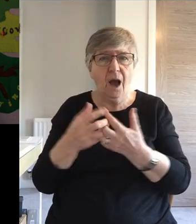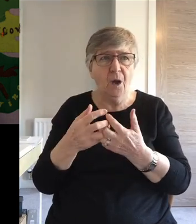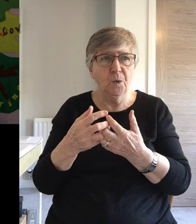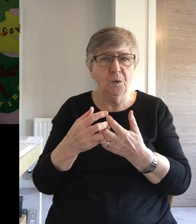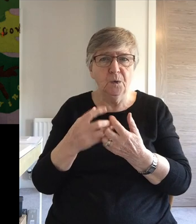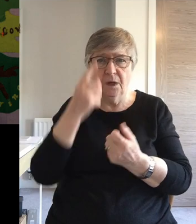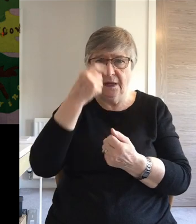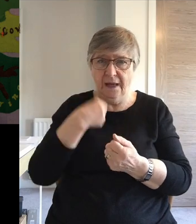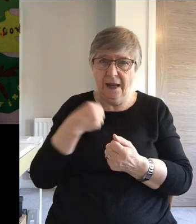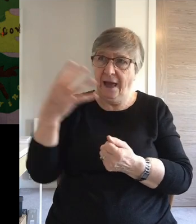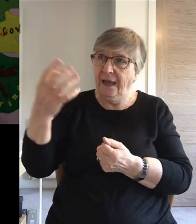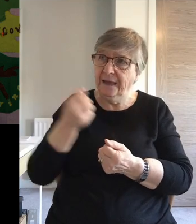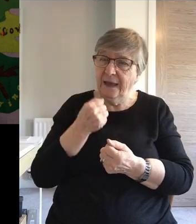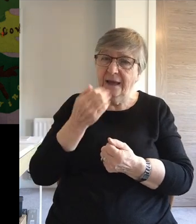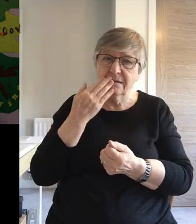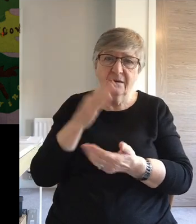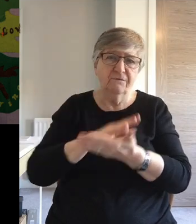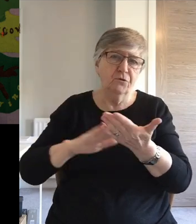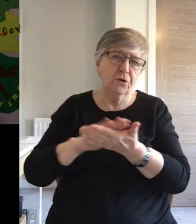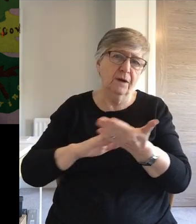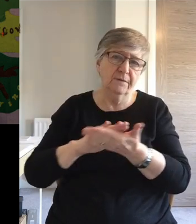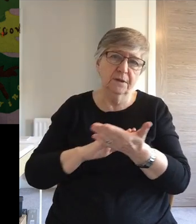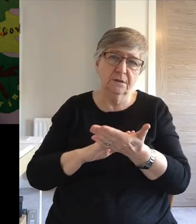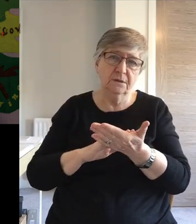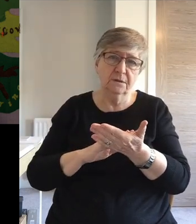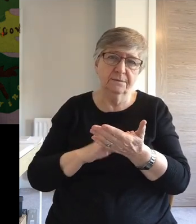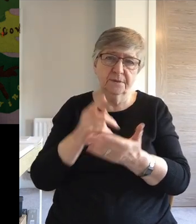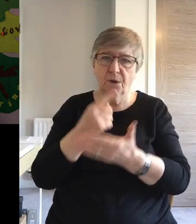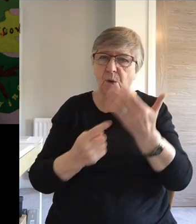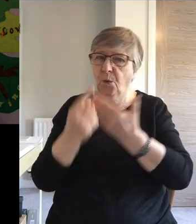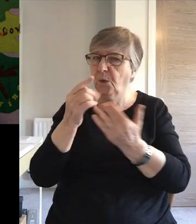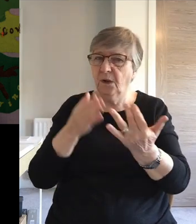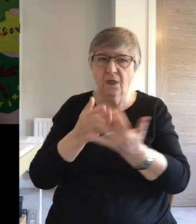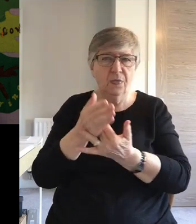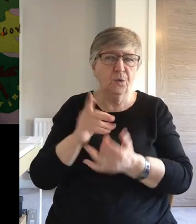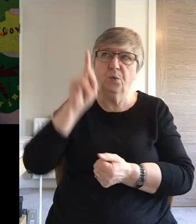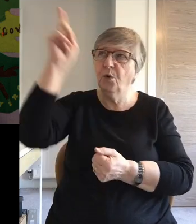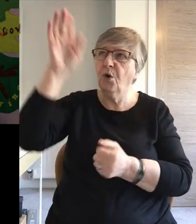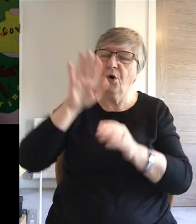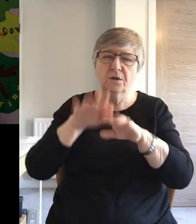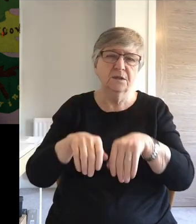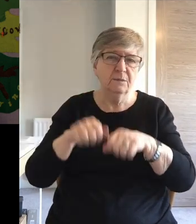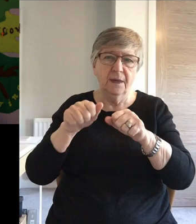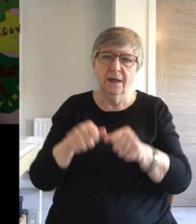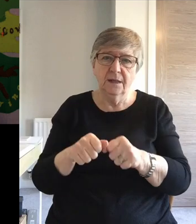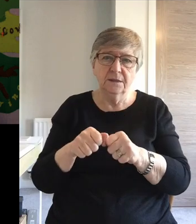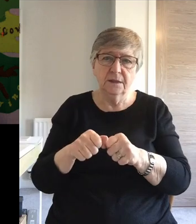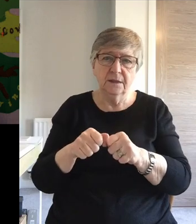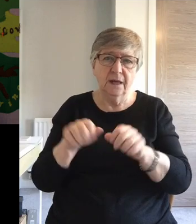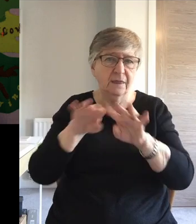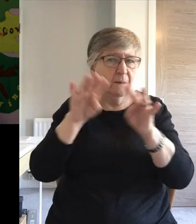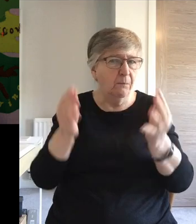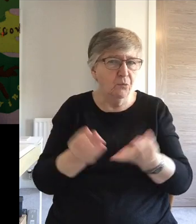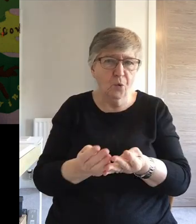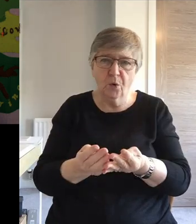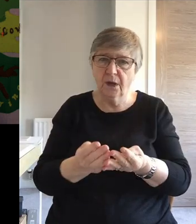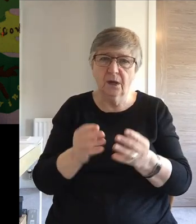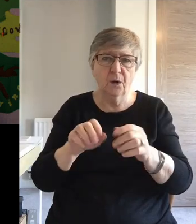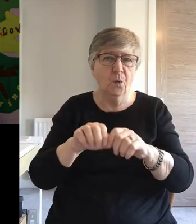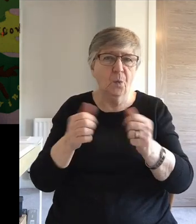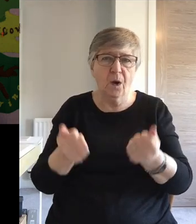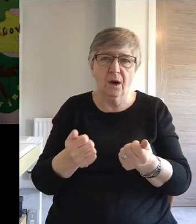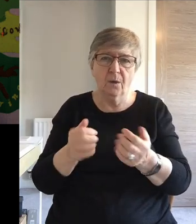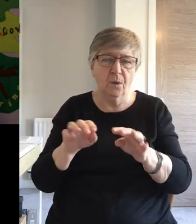But how do we get forgiveness ultimately apart from the mercy of God? In our broken, bust-up world where we've all messed